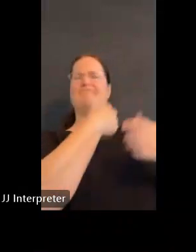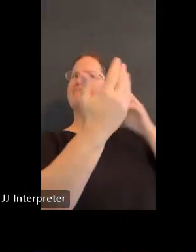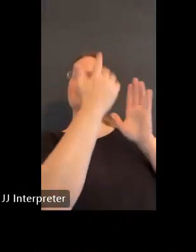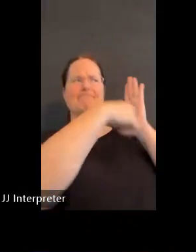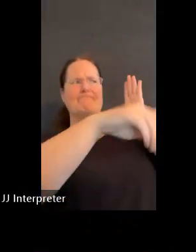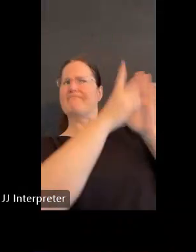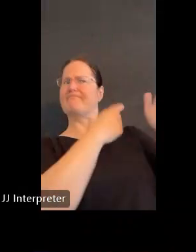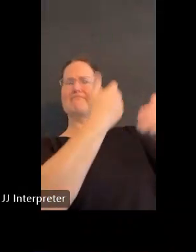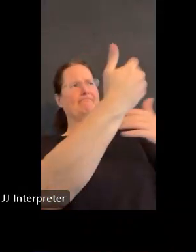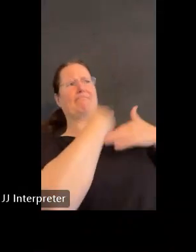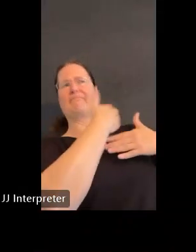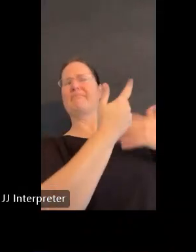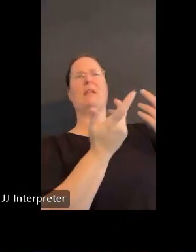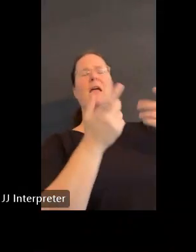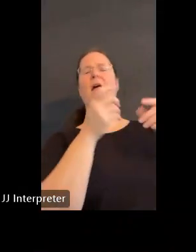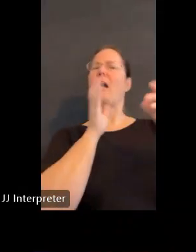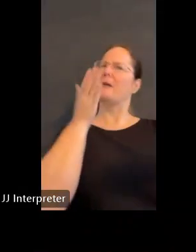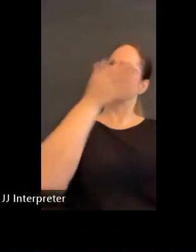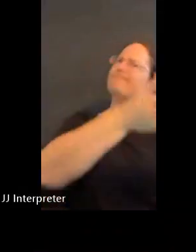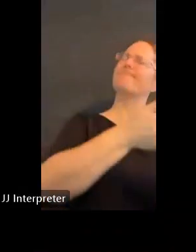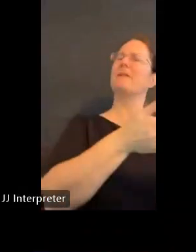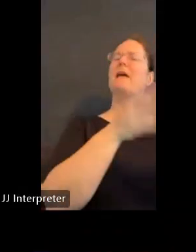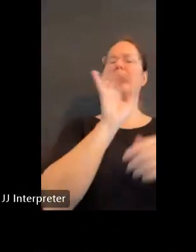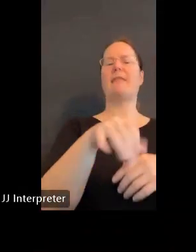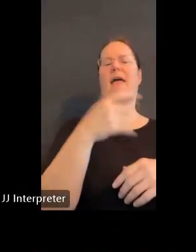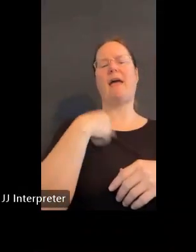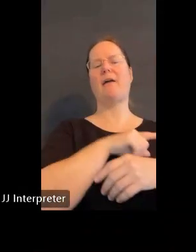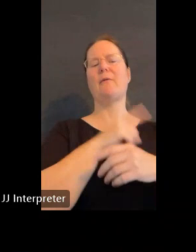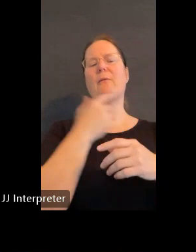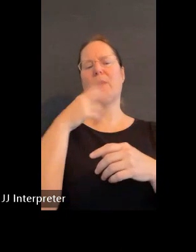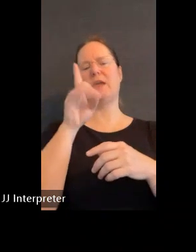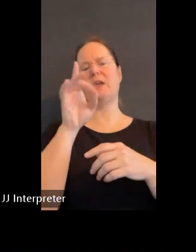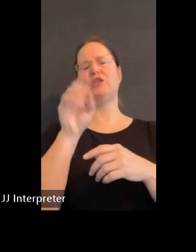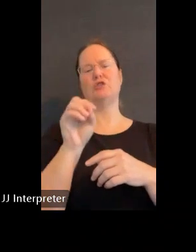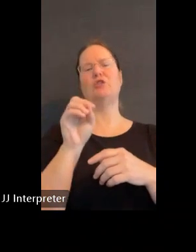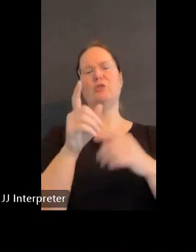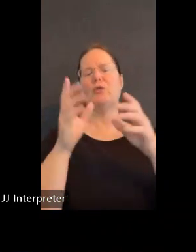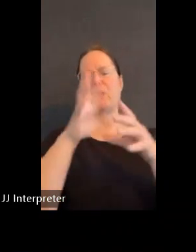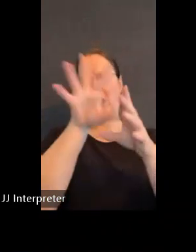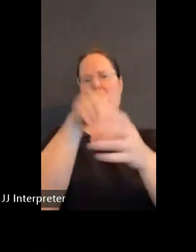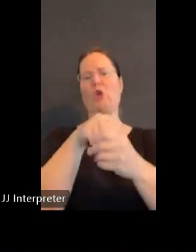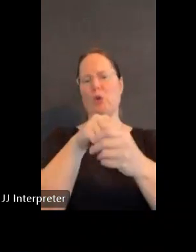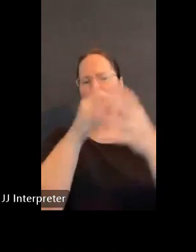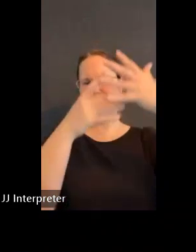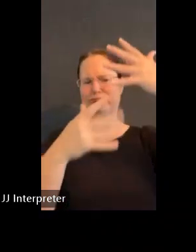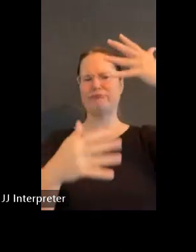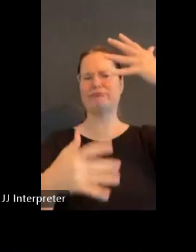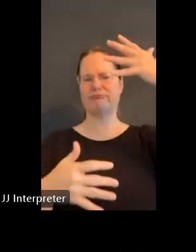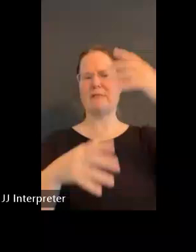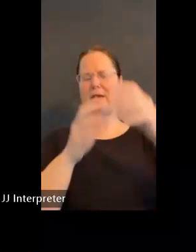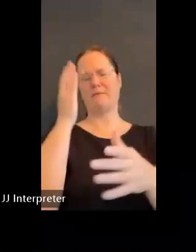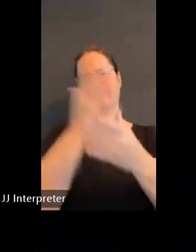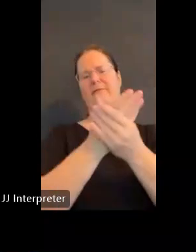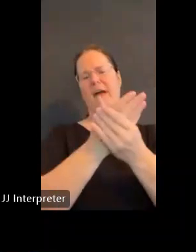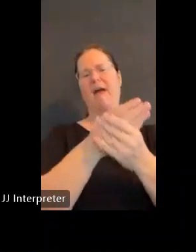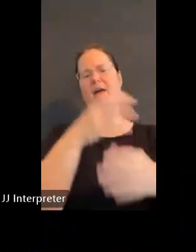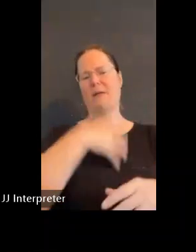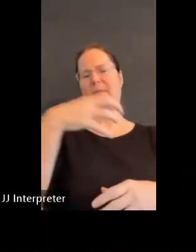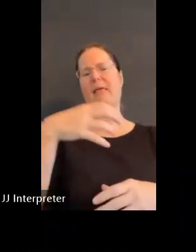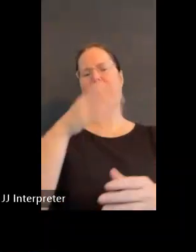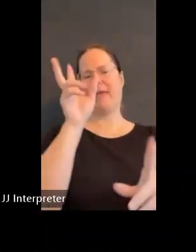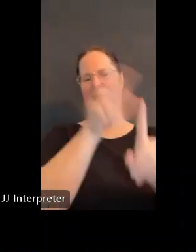treatment on the basis of their gender identity, their expression, they can file a complaint with our agency,